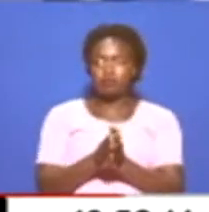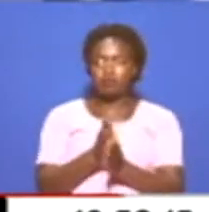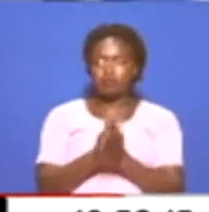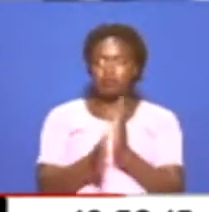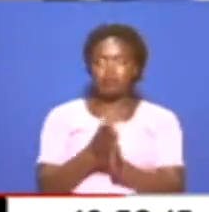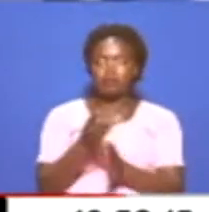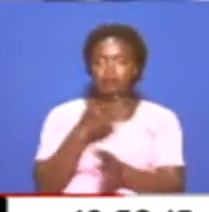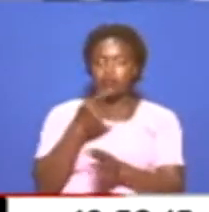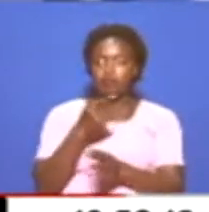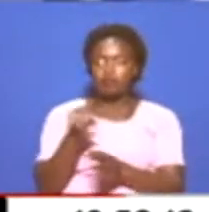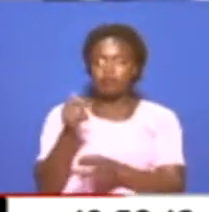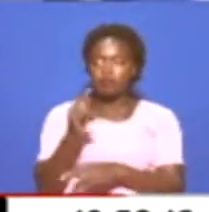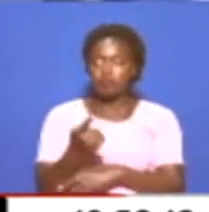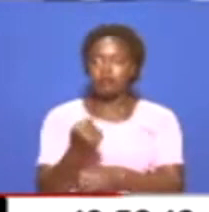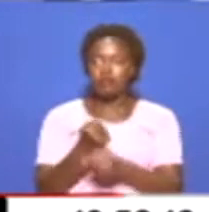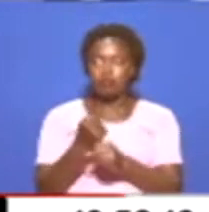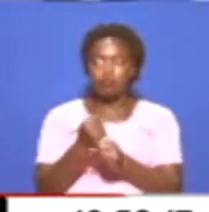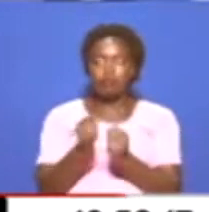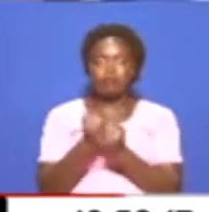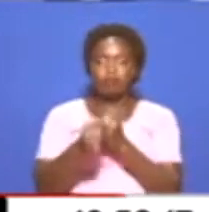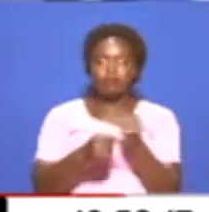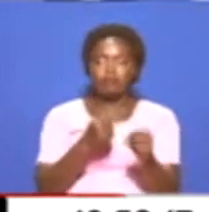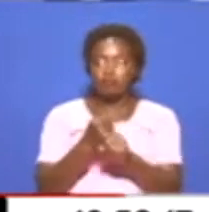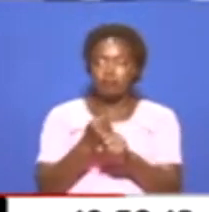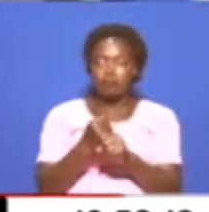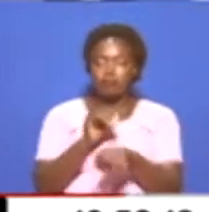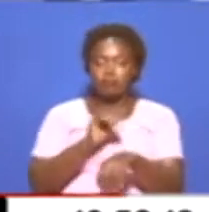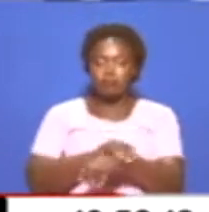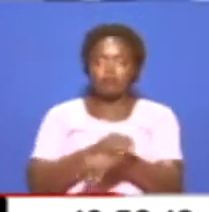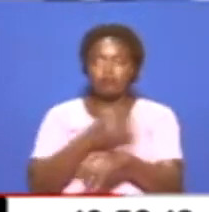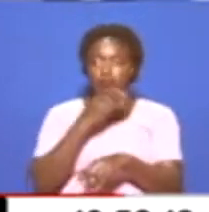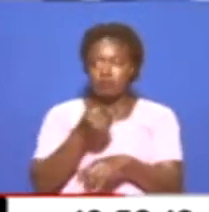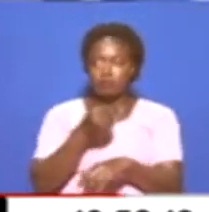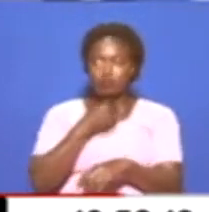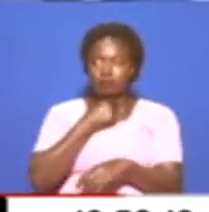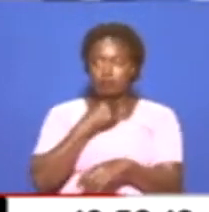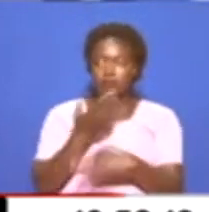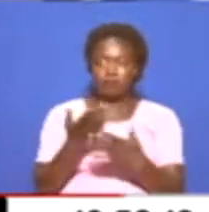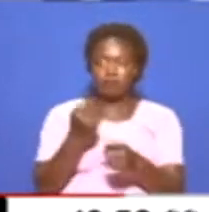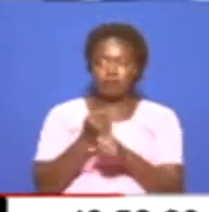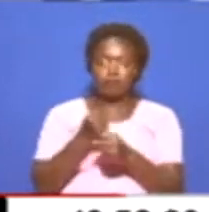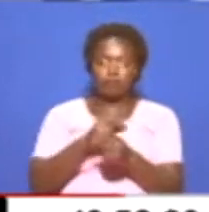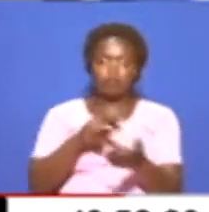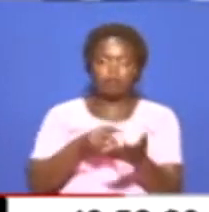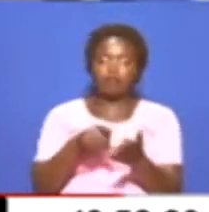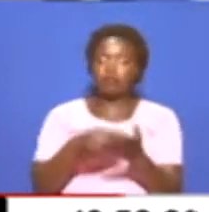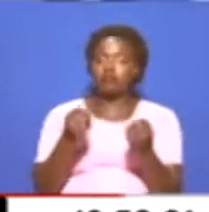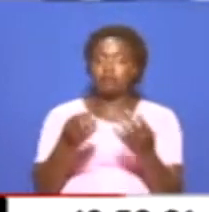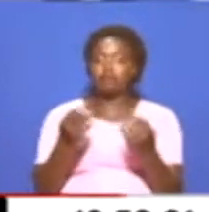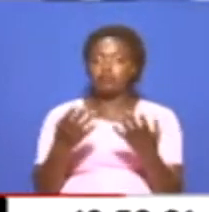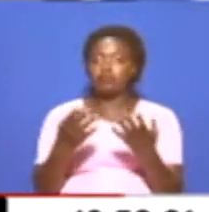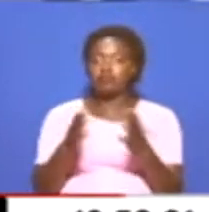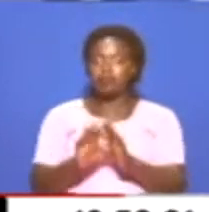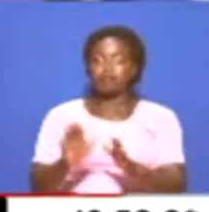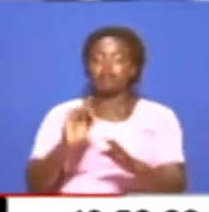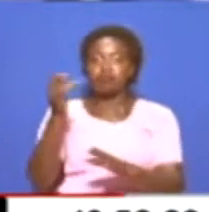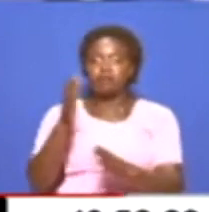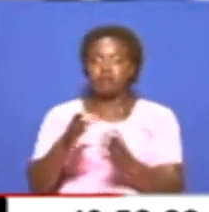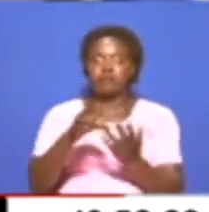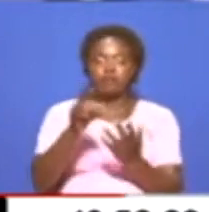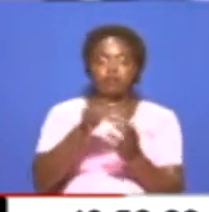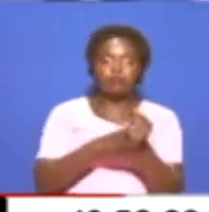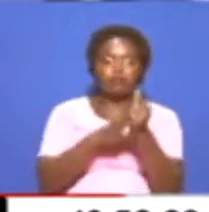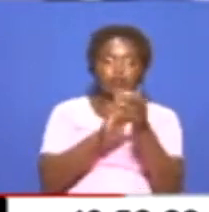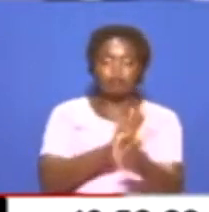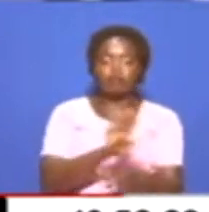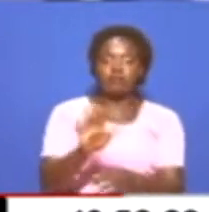Without mentioning anyone. He has worked out his 10 years. Uh-huh. He is a good man. I like him. He has done a lot of projects. So let him leave Kenyans to elect their leaders. Because